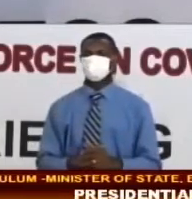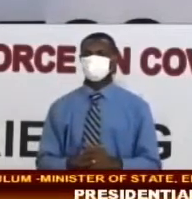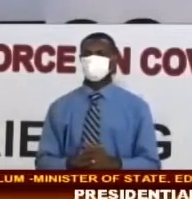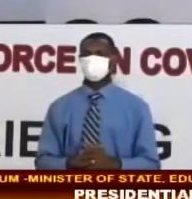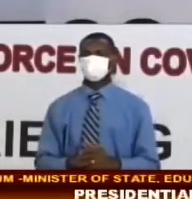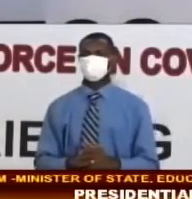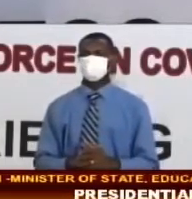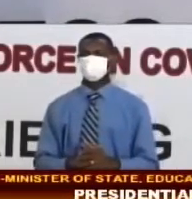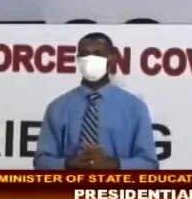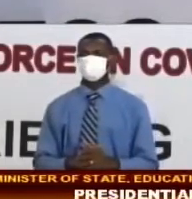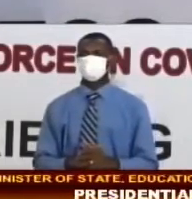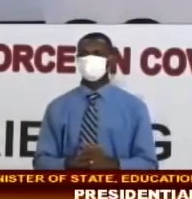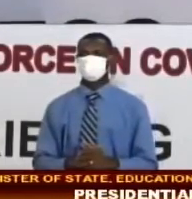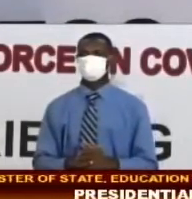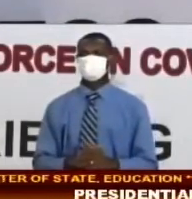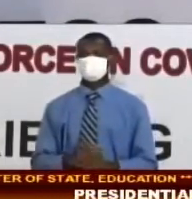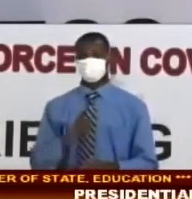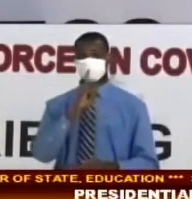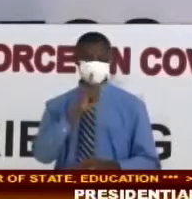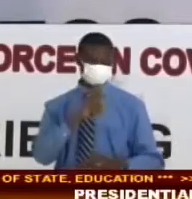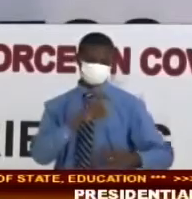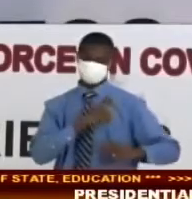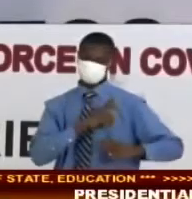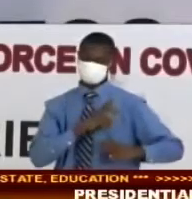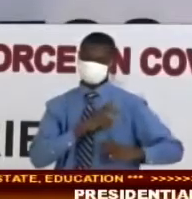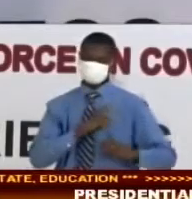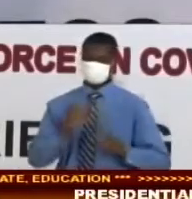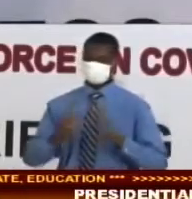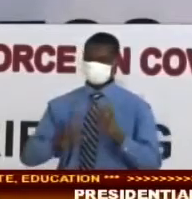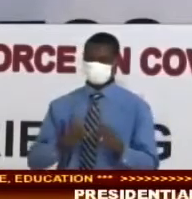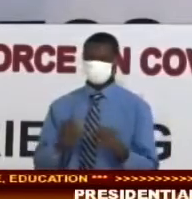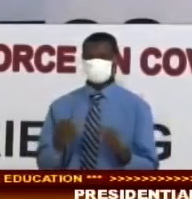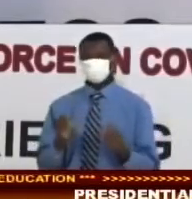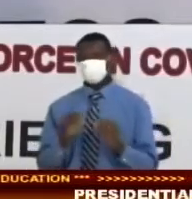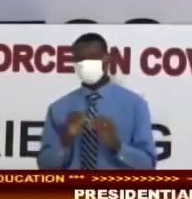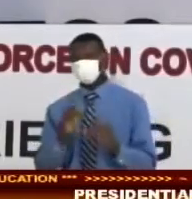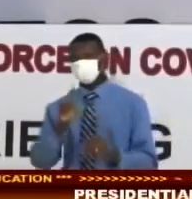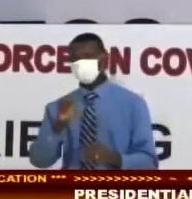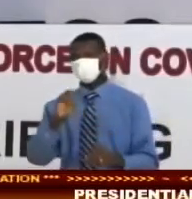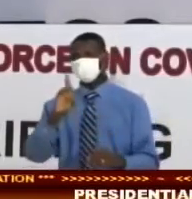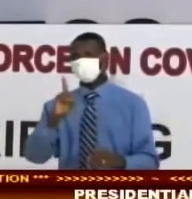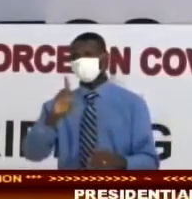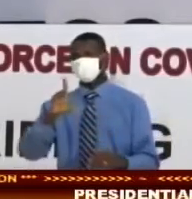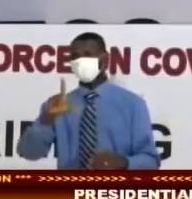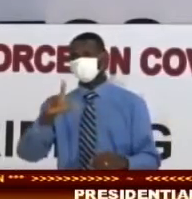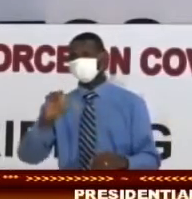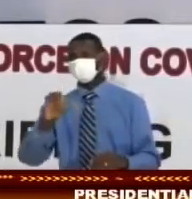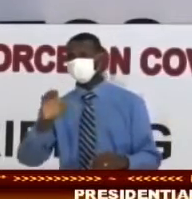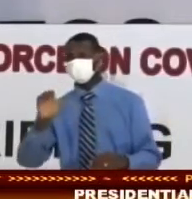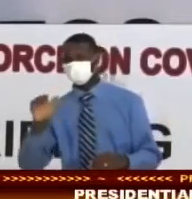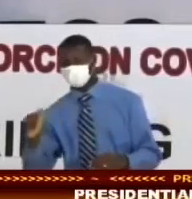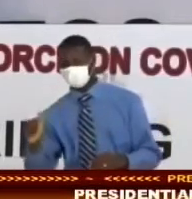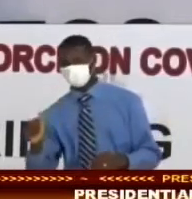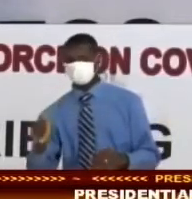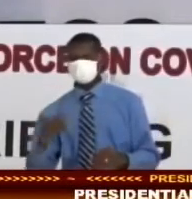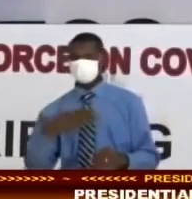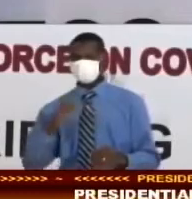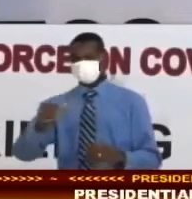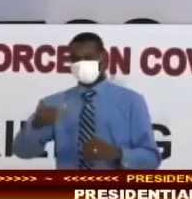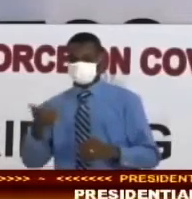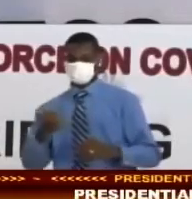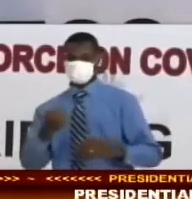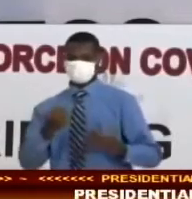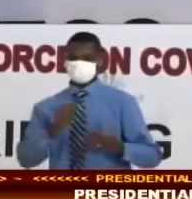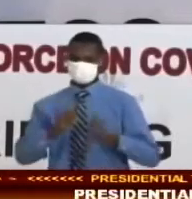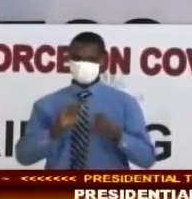it's really a law enforcement issue, and NDLEA, as other law enforcement agencies, will